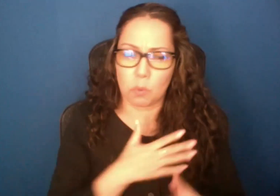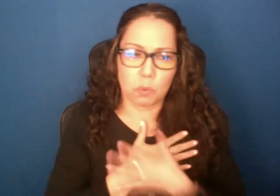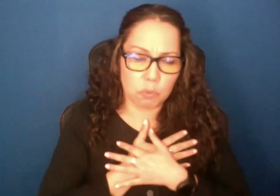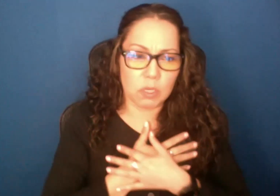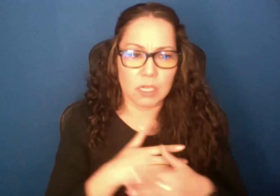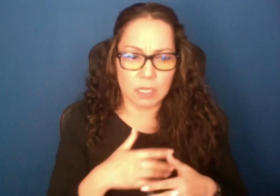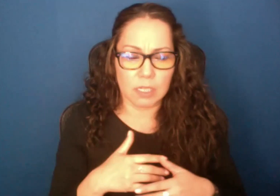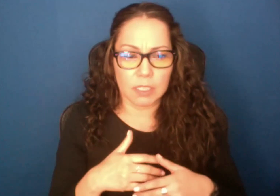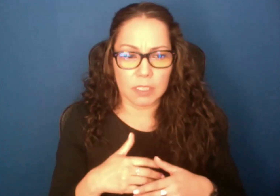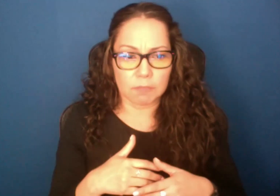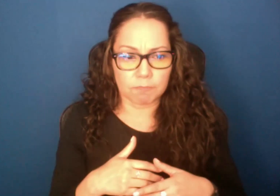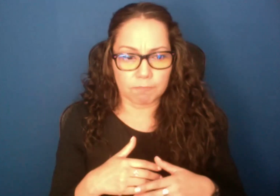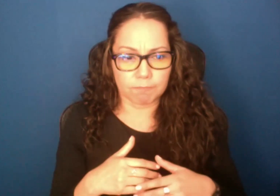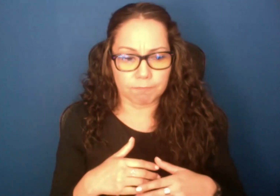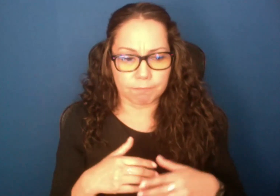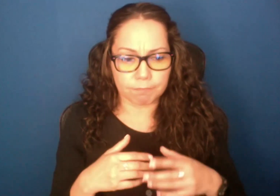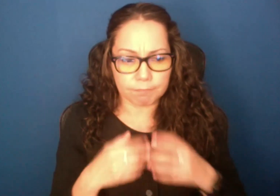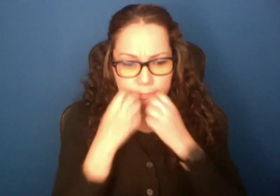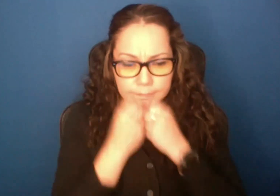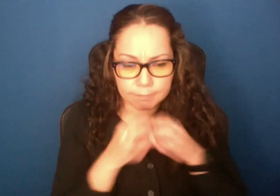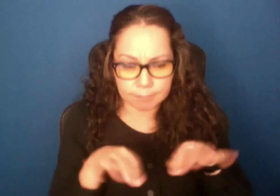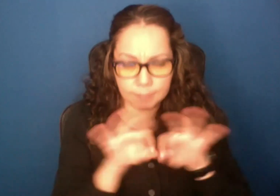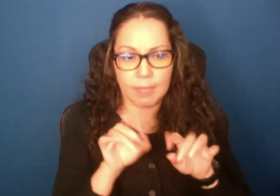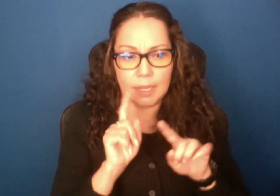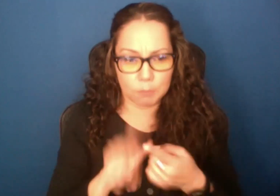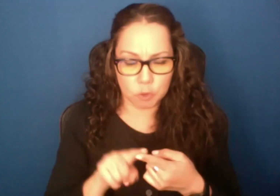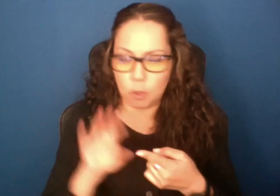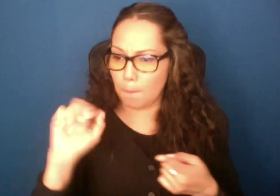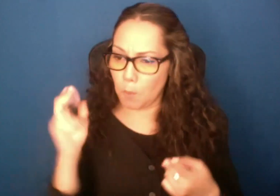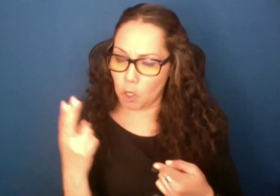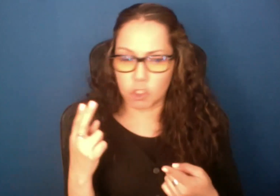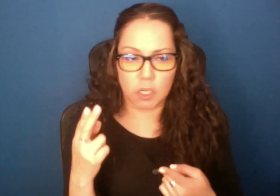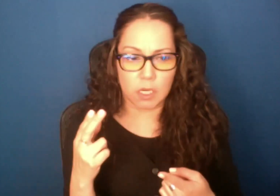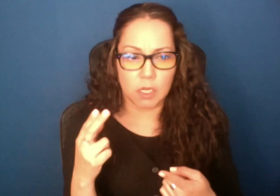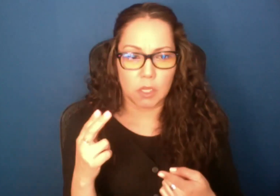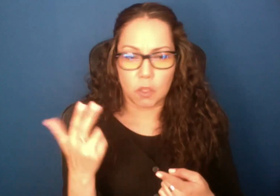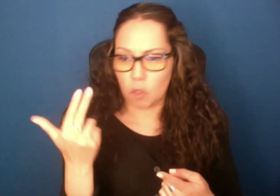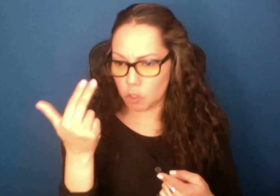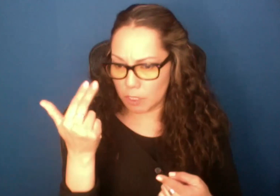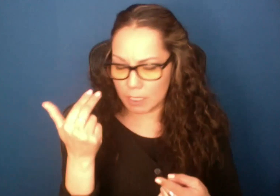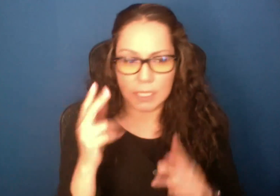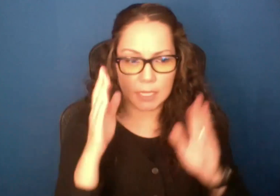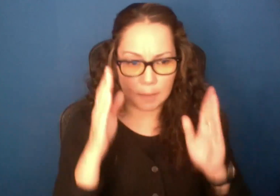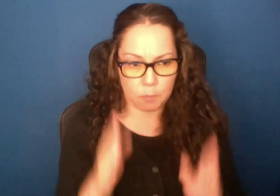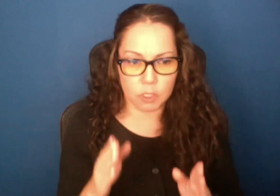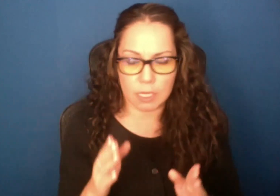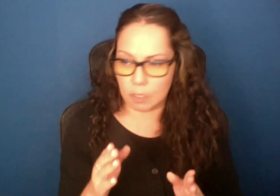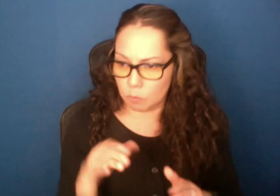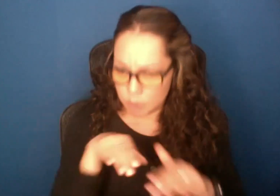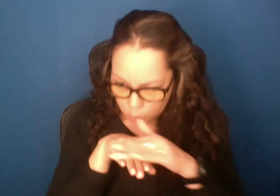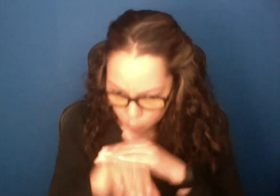family until March 13th, when the person that was going to visit her was turned away.